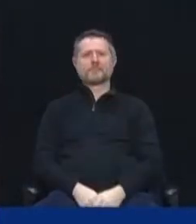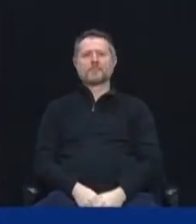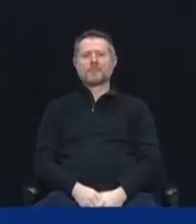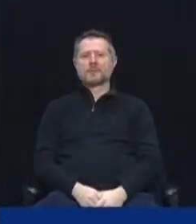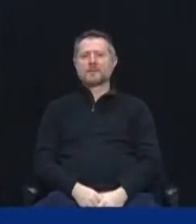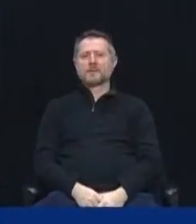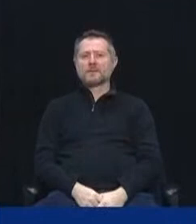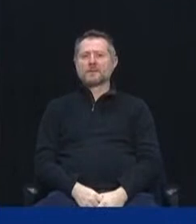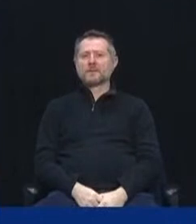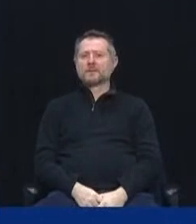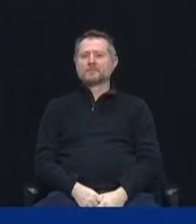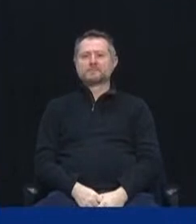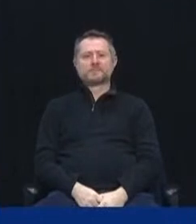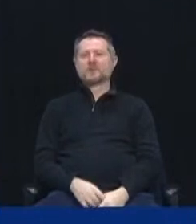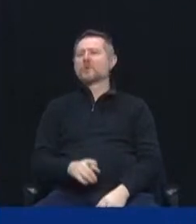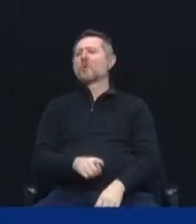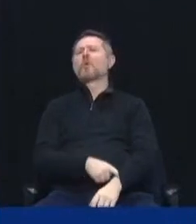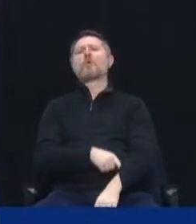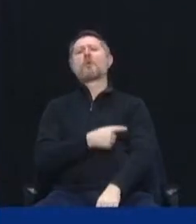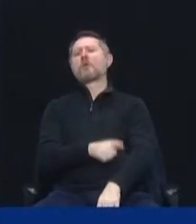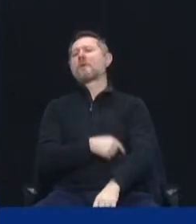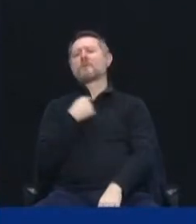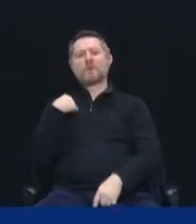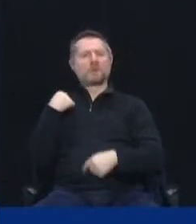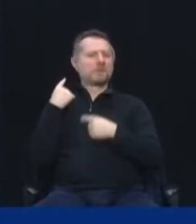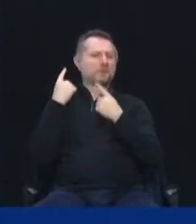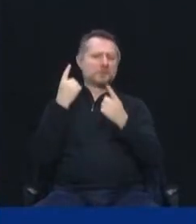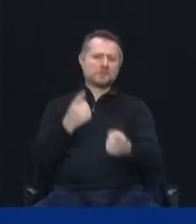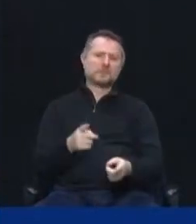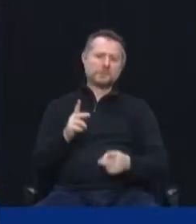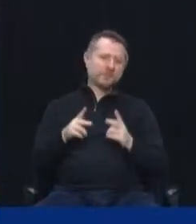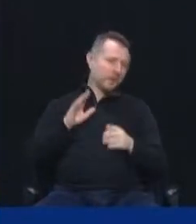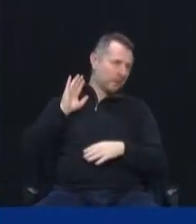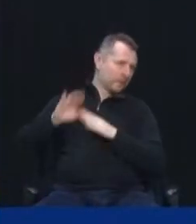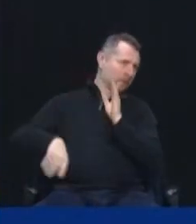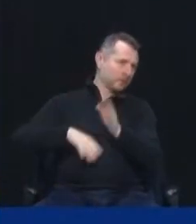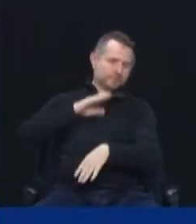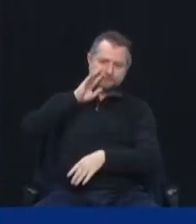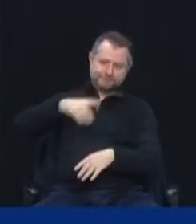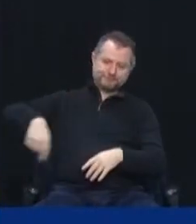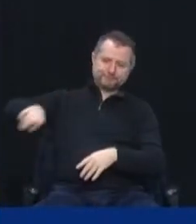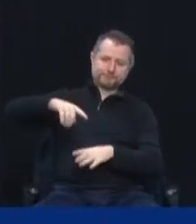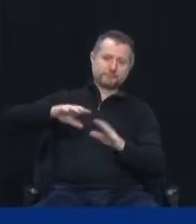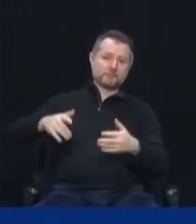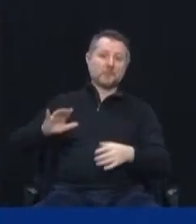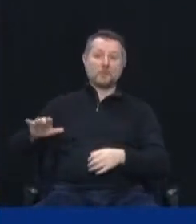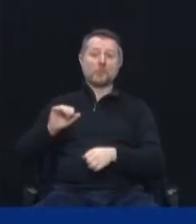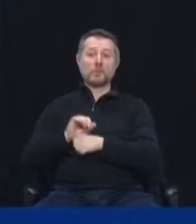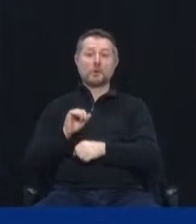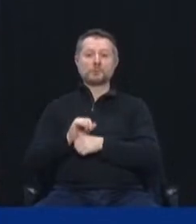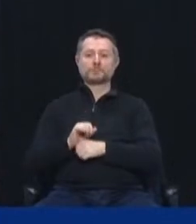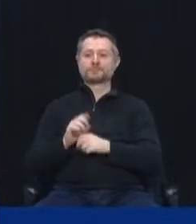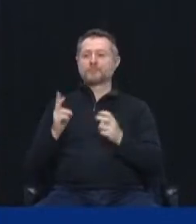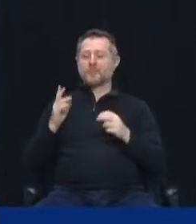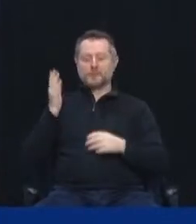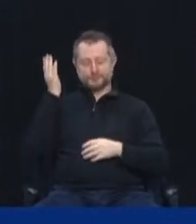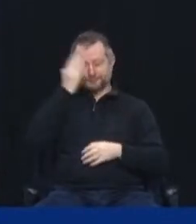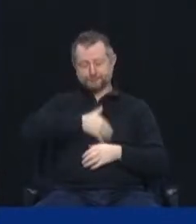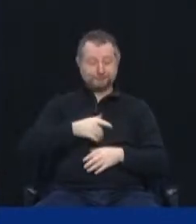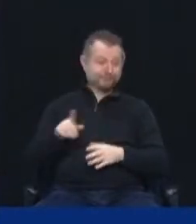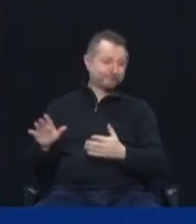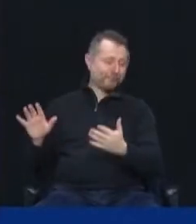All too long, they were invisible, and the work they did was